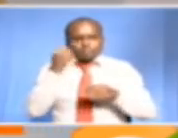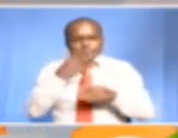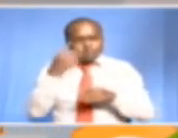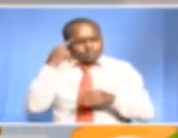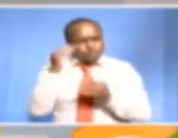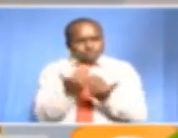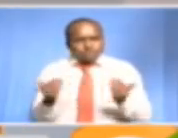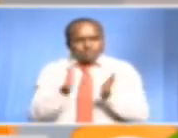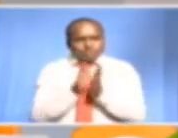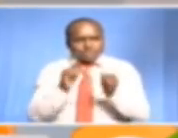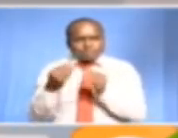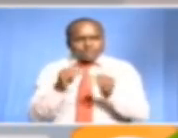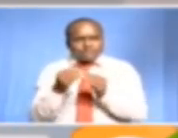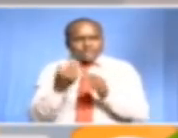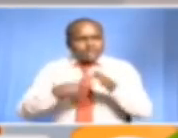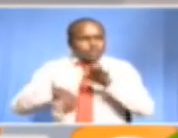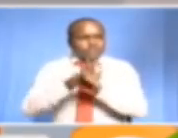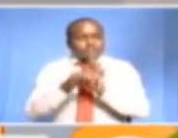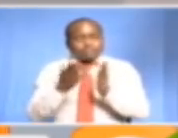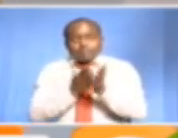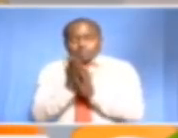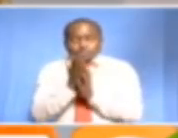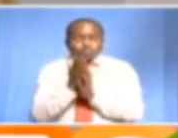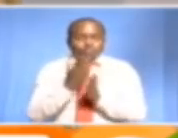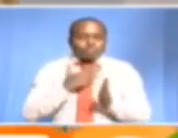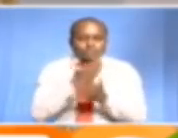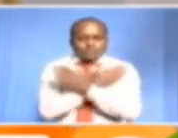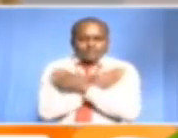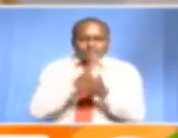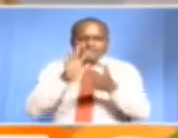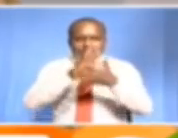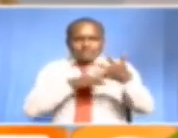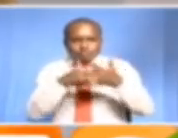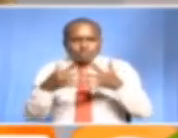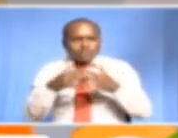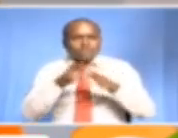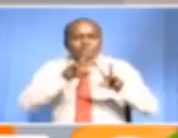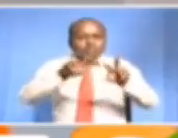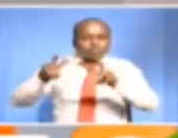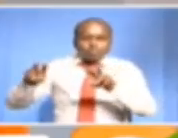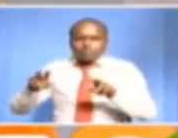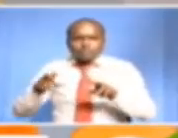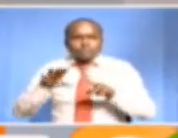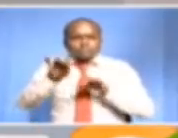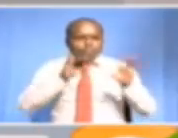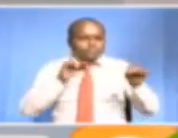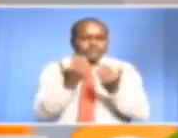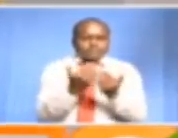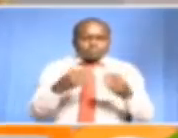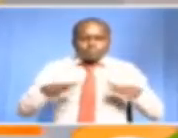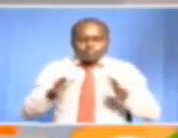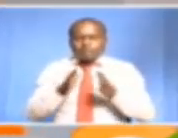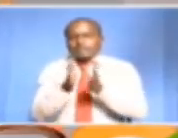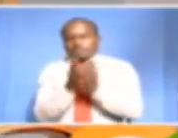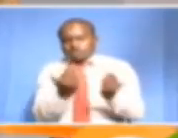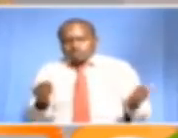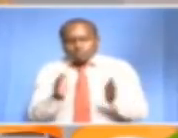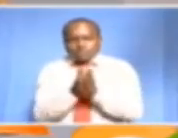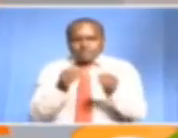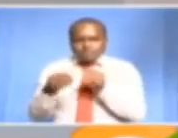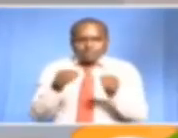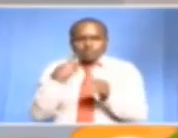that I identify through my friends and my networks to identify people with disabilities, children with disabilities who actually